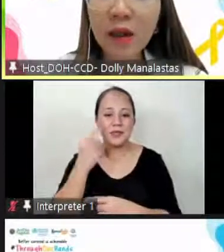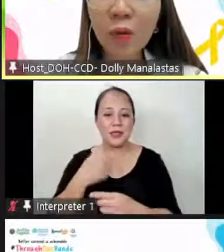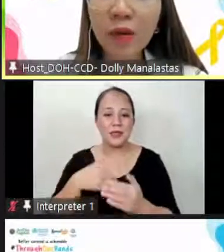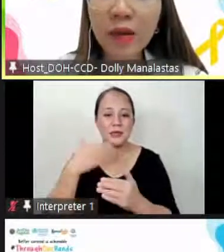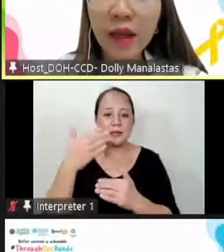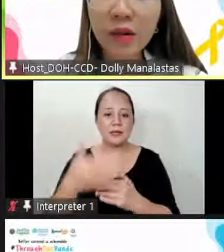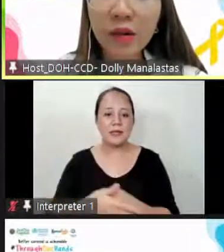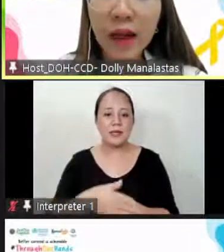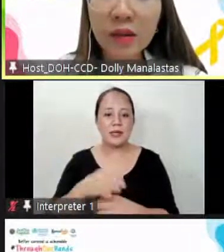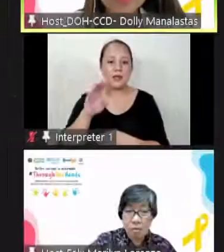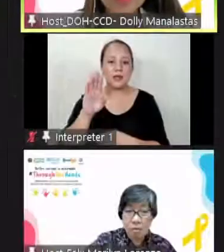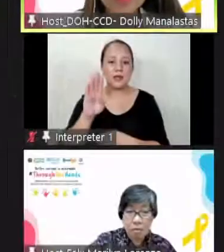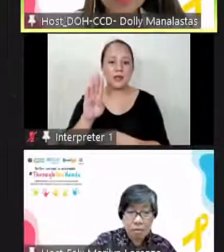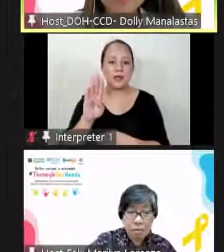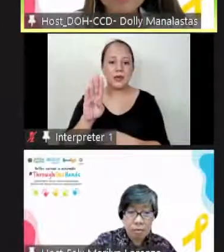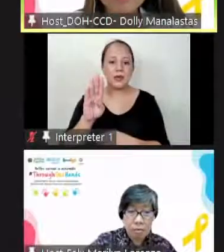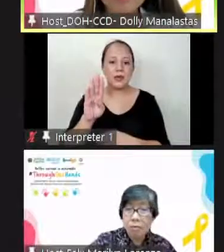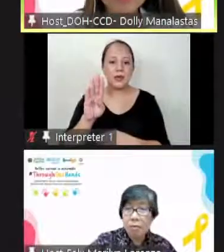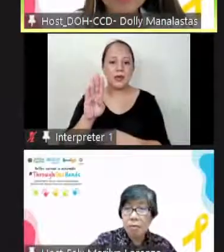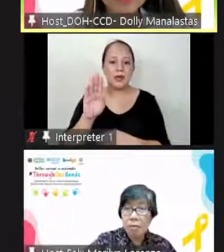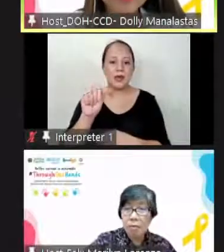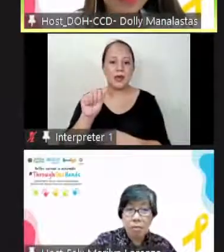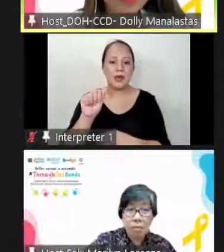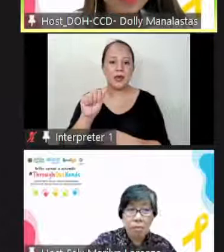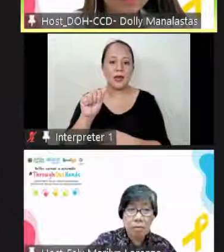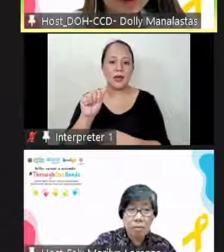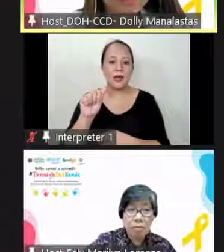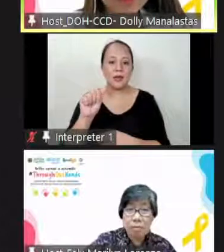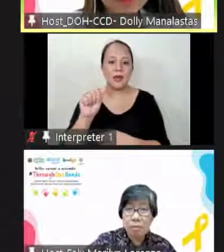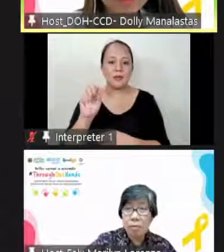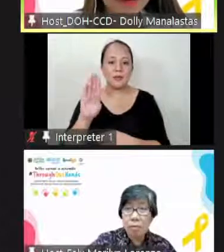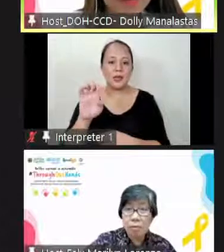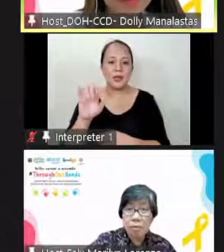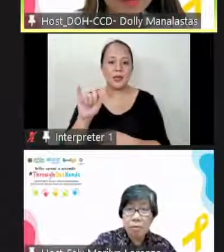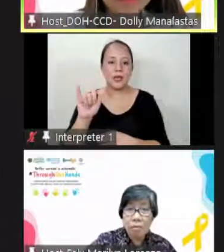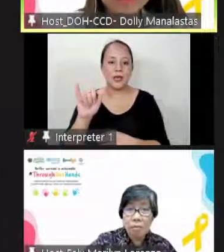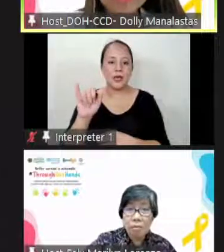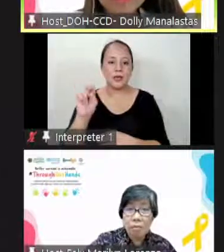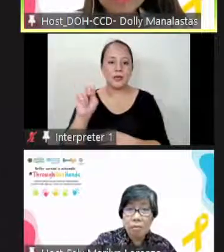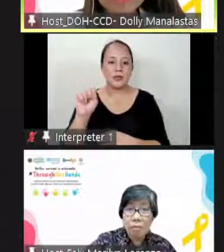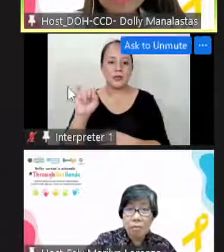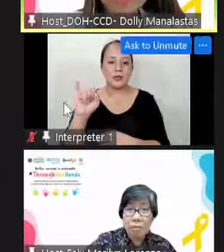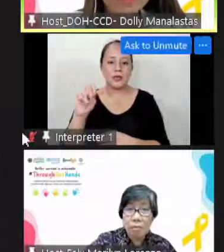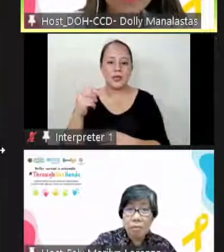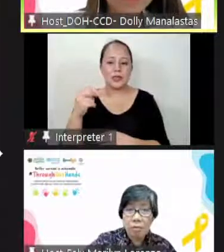Abeyasinghe, World Health Organization representative in the Philippines.